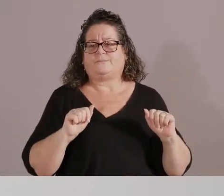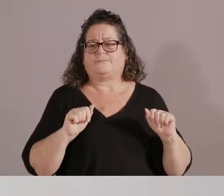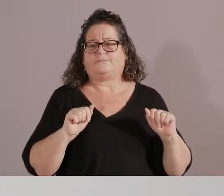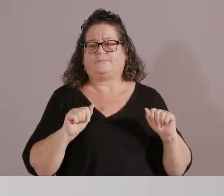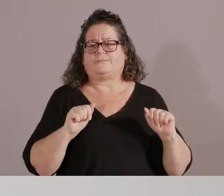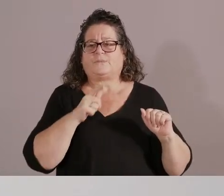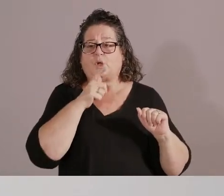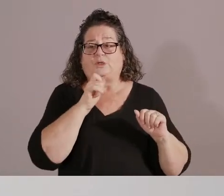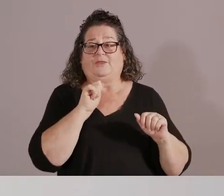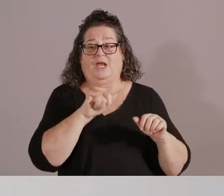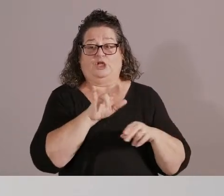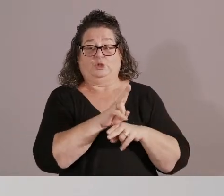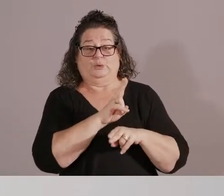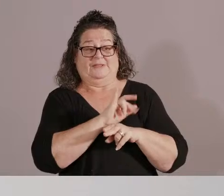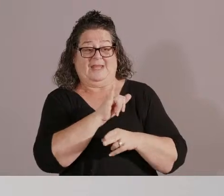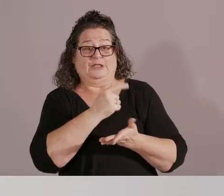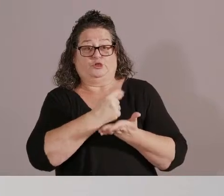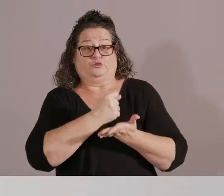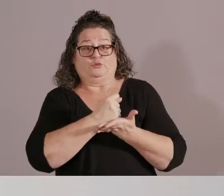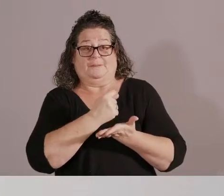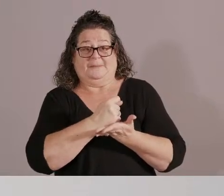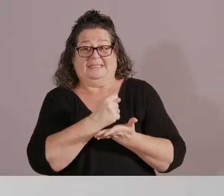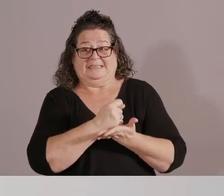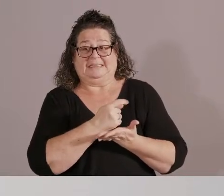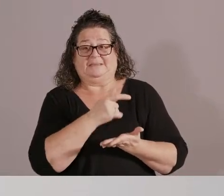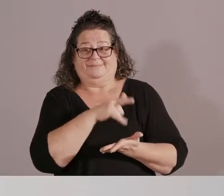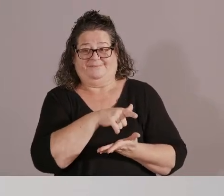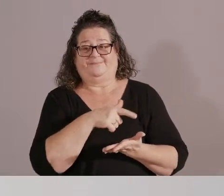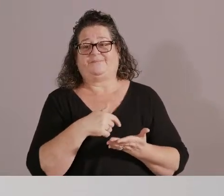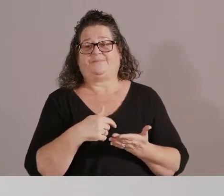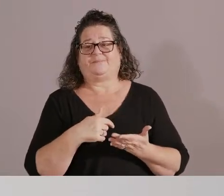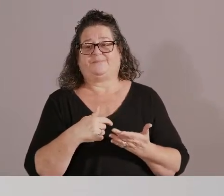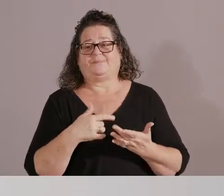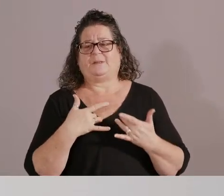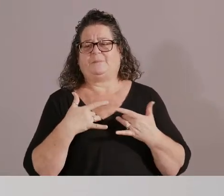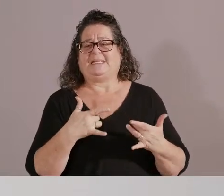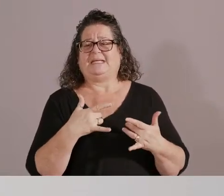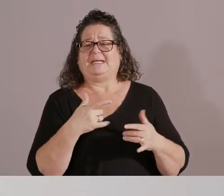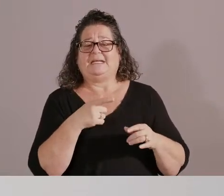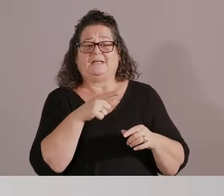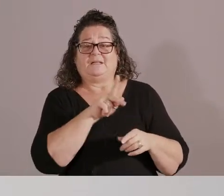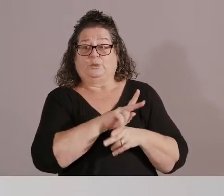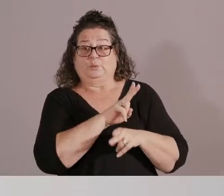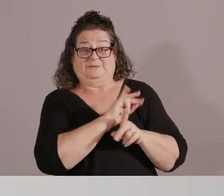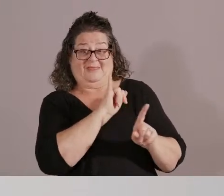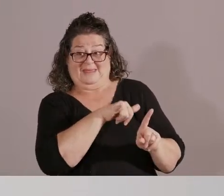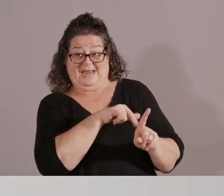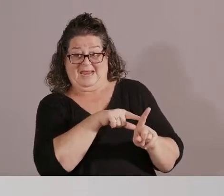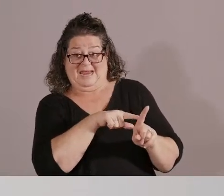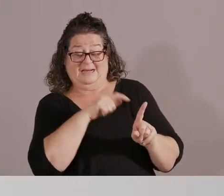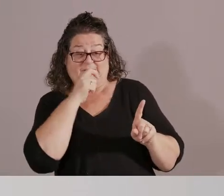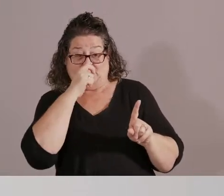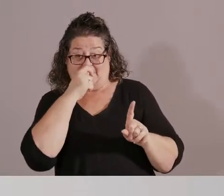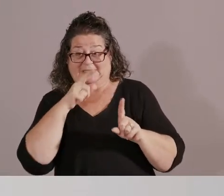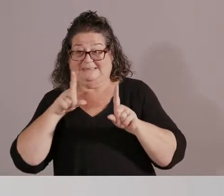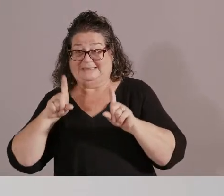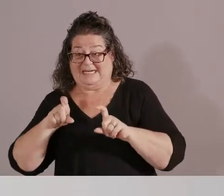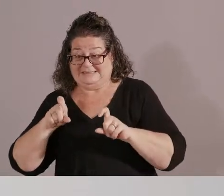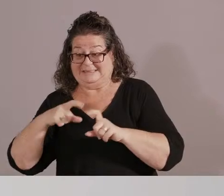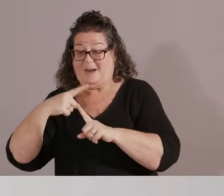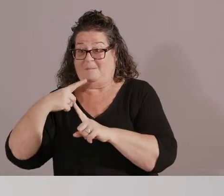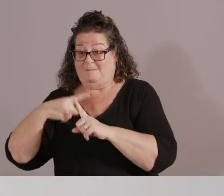Usually that is a treatment that you want to use very early on, right after diagnosis, for somebody who is not